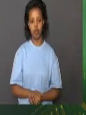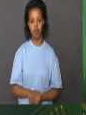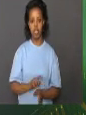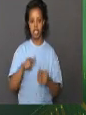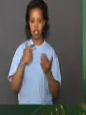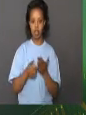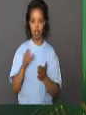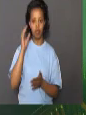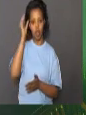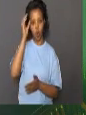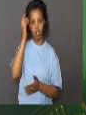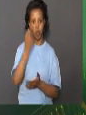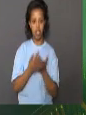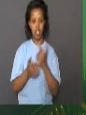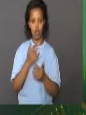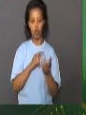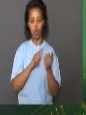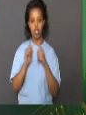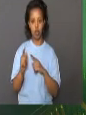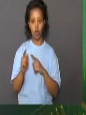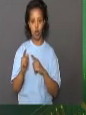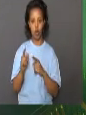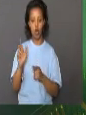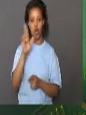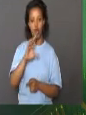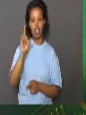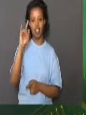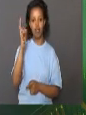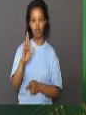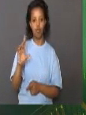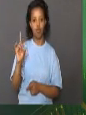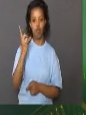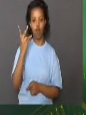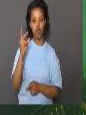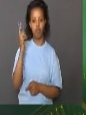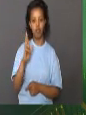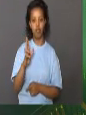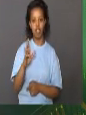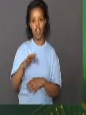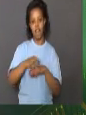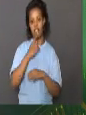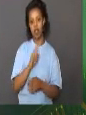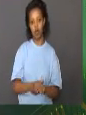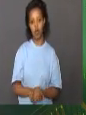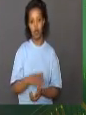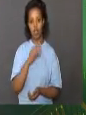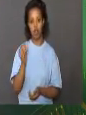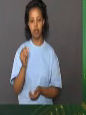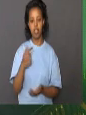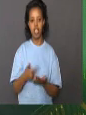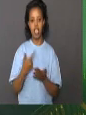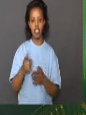concept of reservoir of infection. We learned about hosts